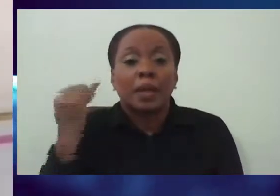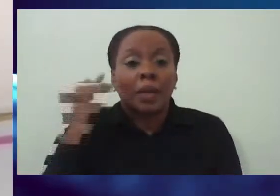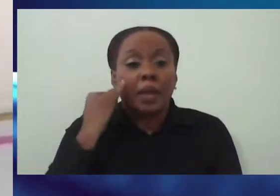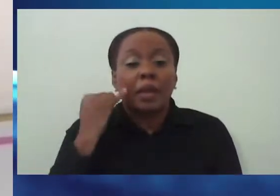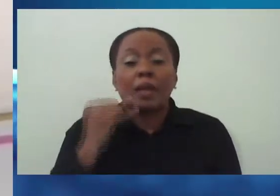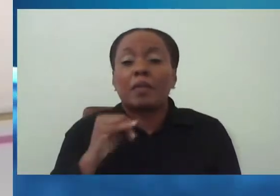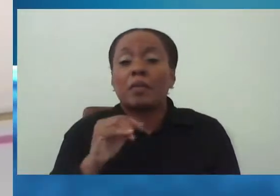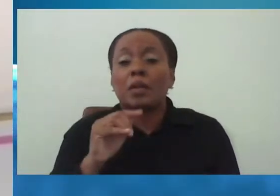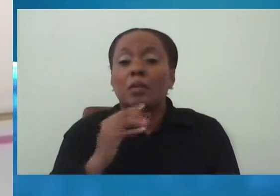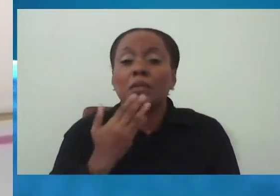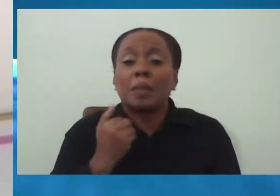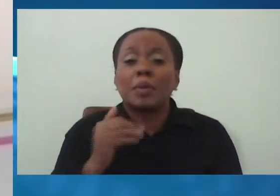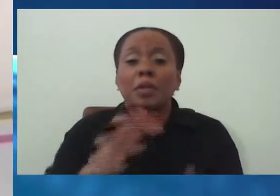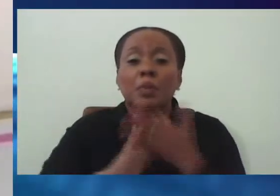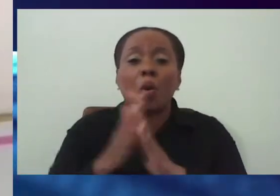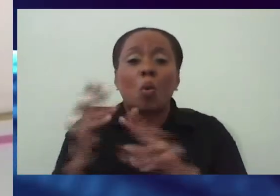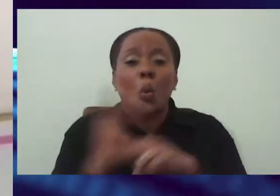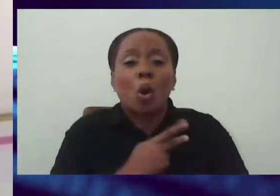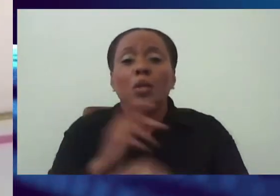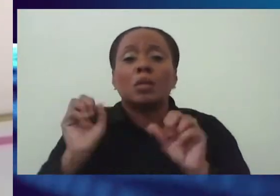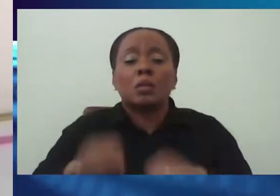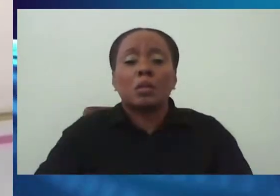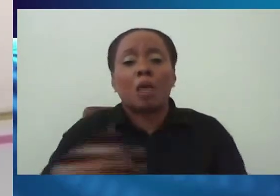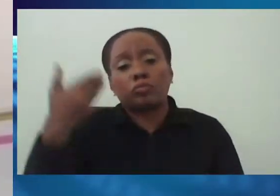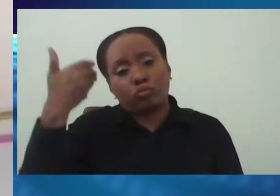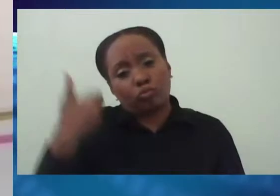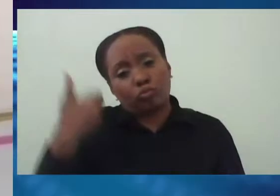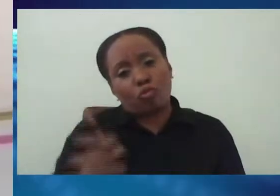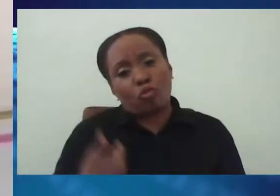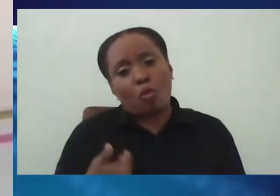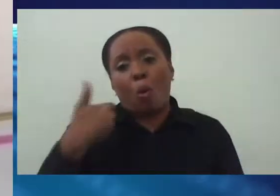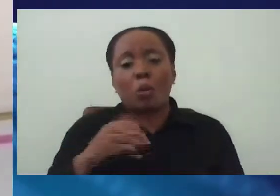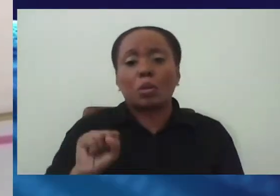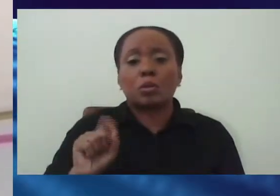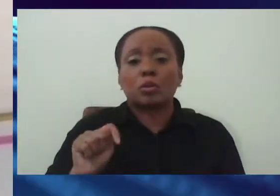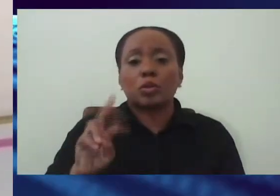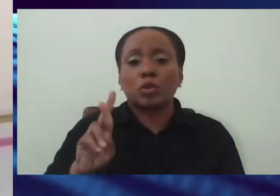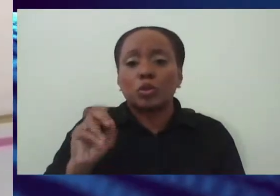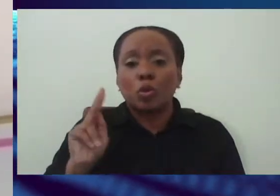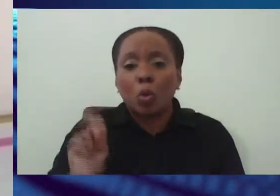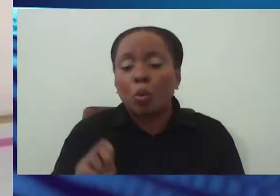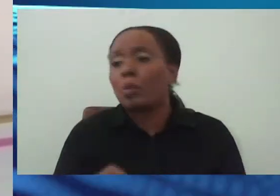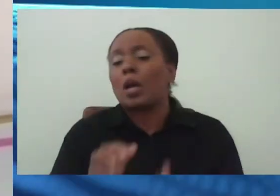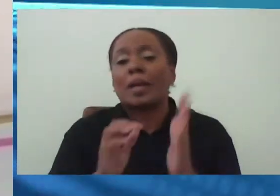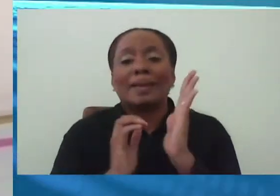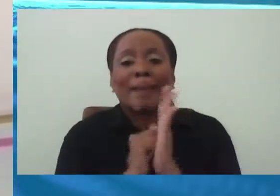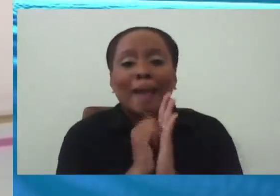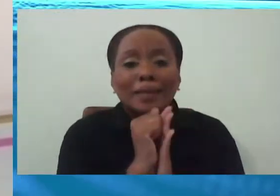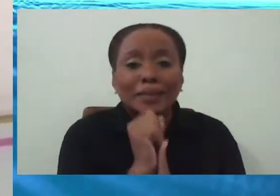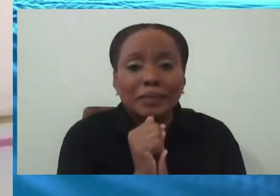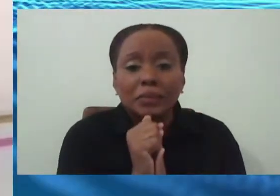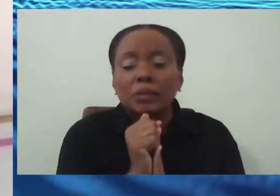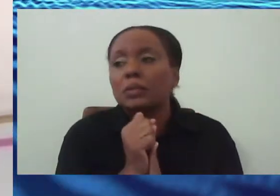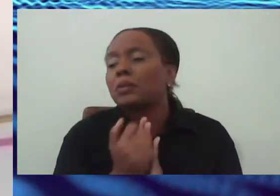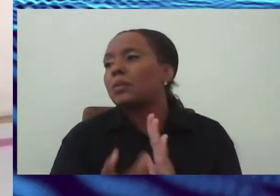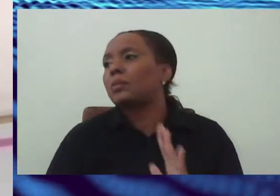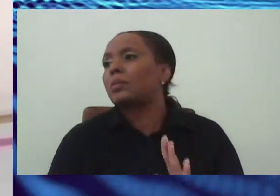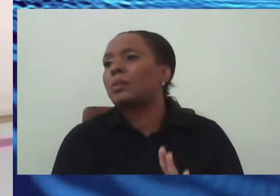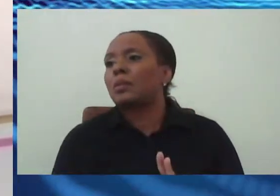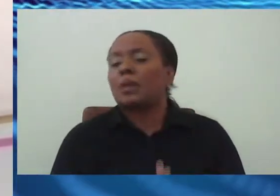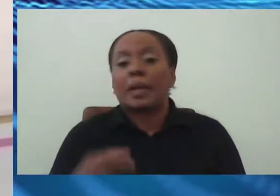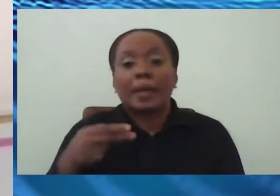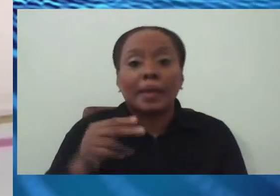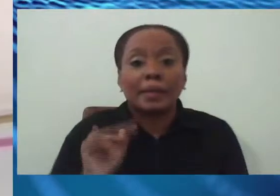etc. You could have stroke, motor neuron disease, persons with cancer, HIV. So where palliative care fits in, especially as it